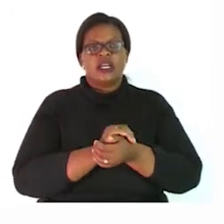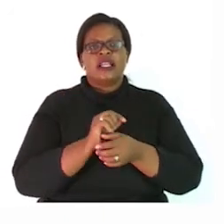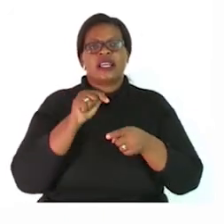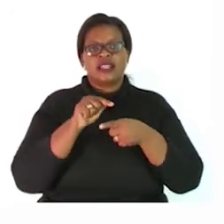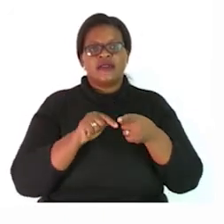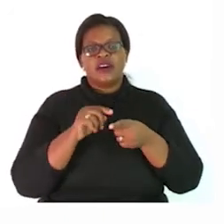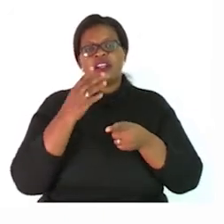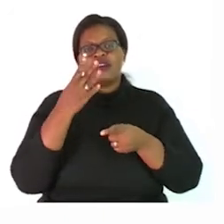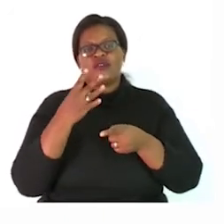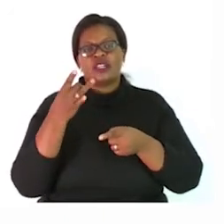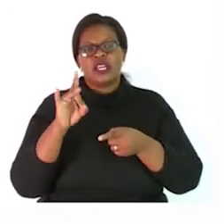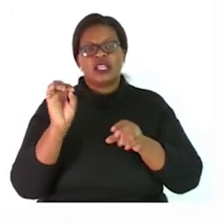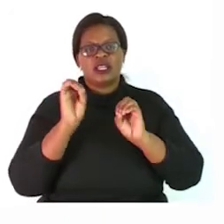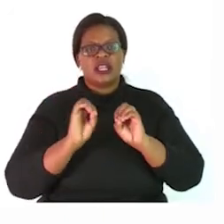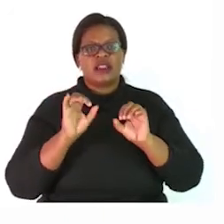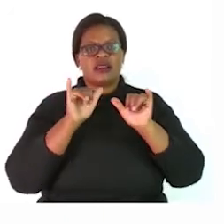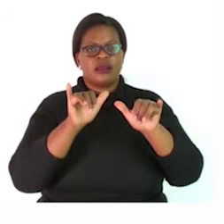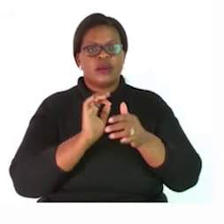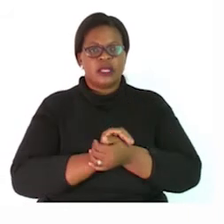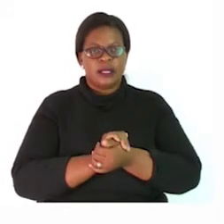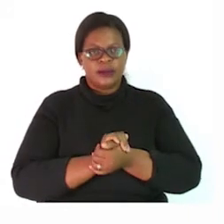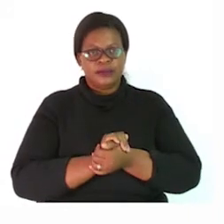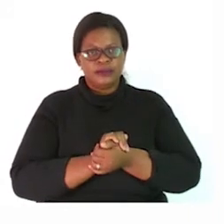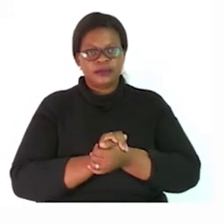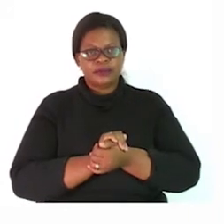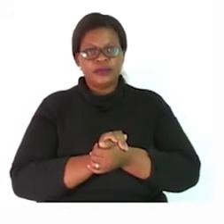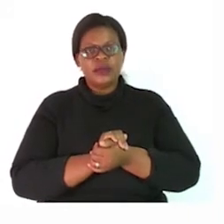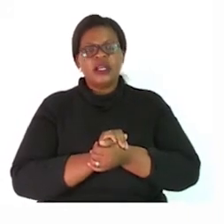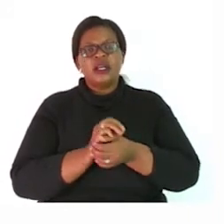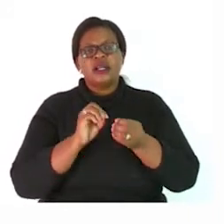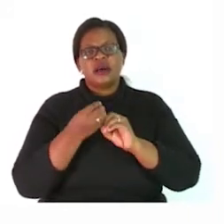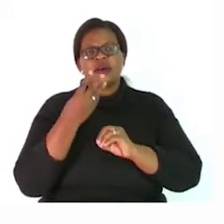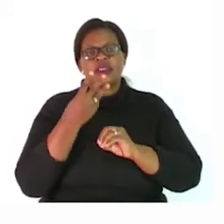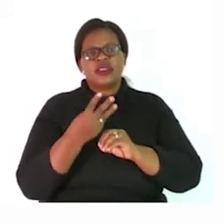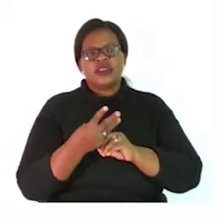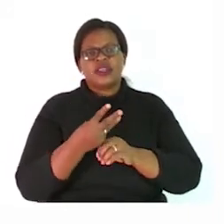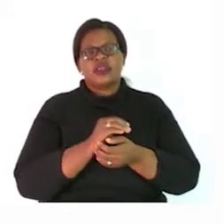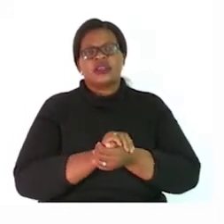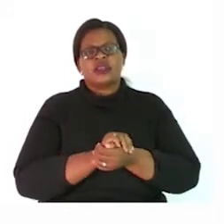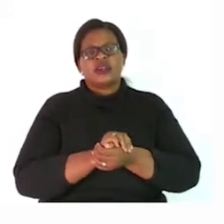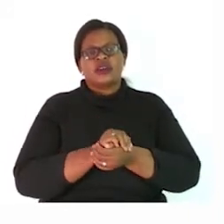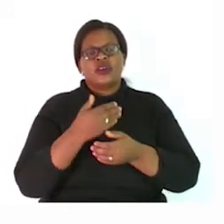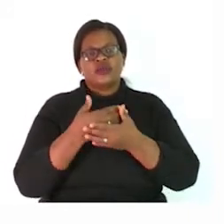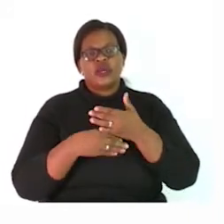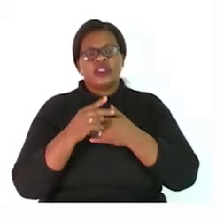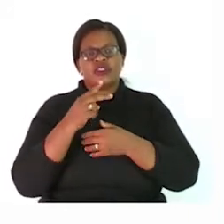without leaving a remainder. Number 3, On page 13, number